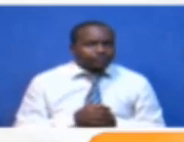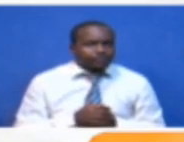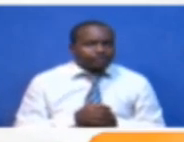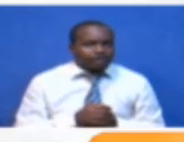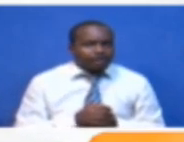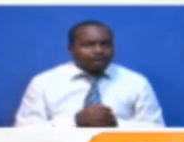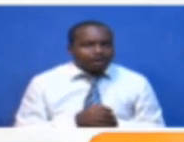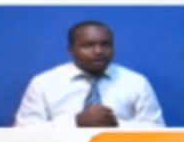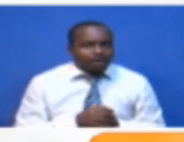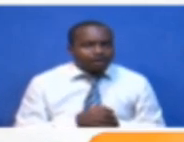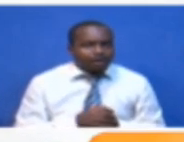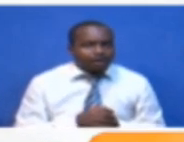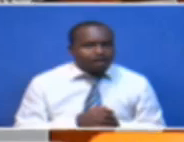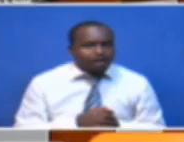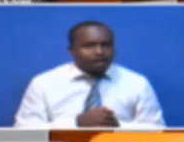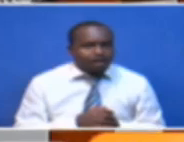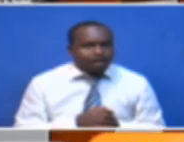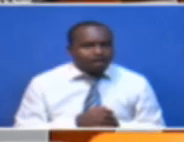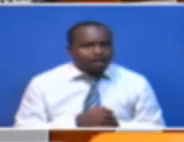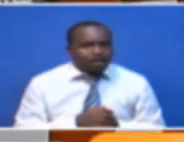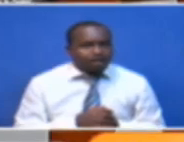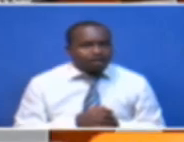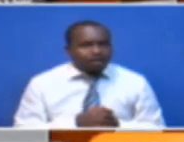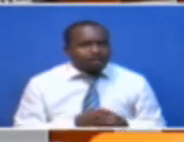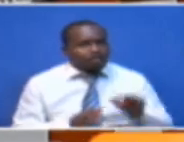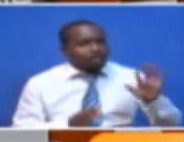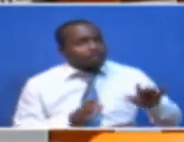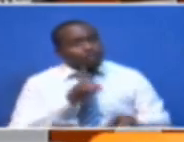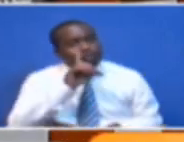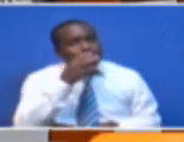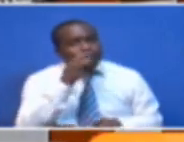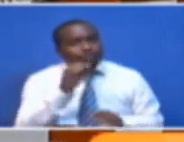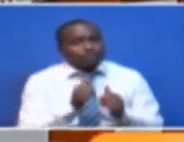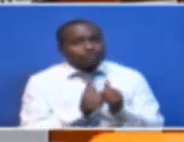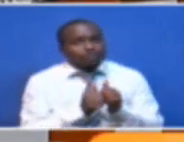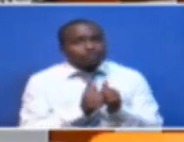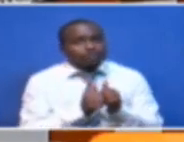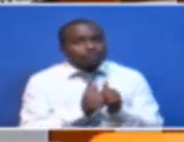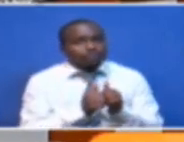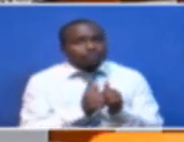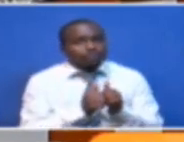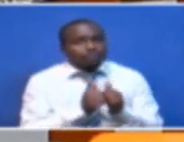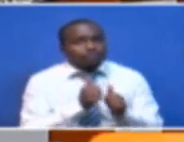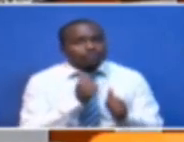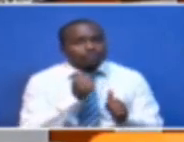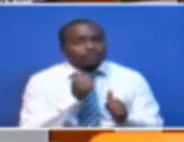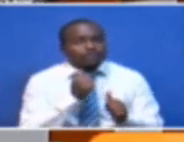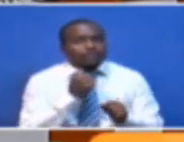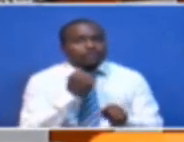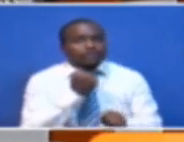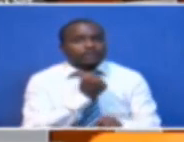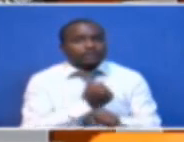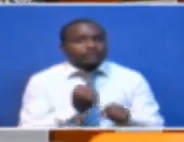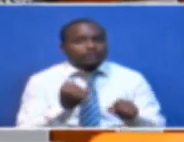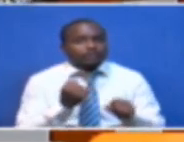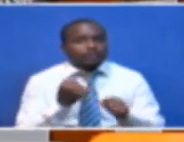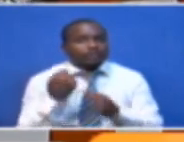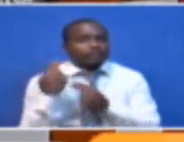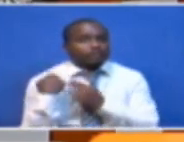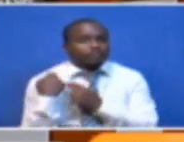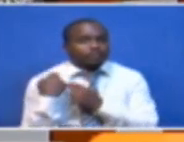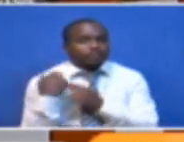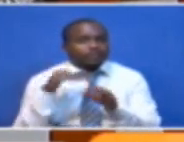One of the most difficult undertakings in the State House was to